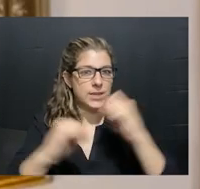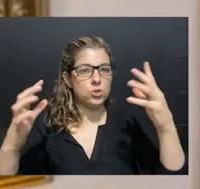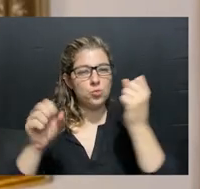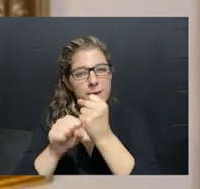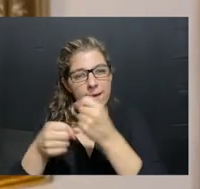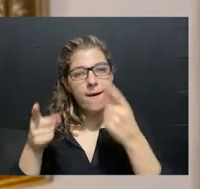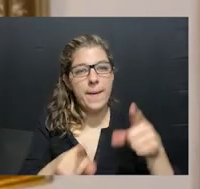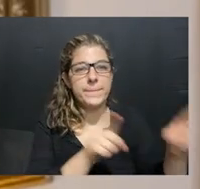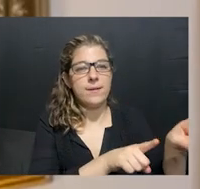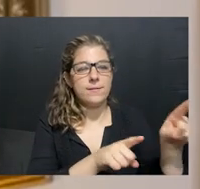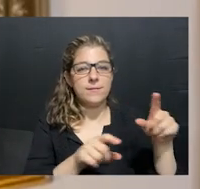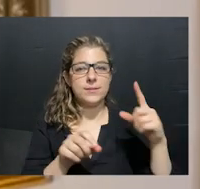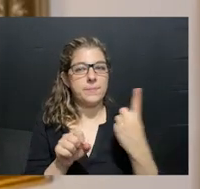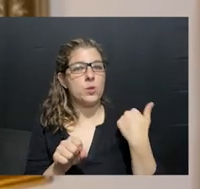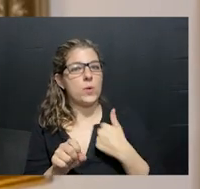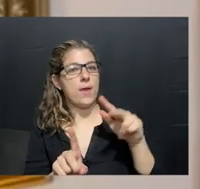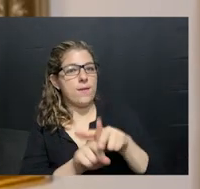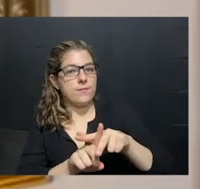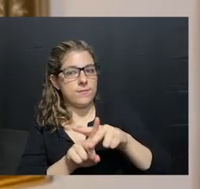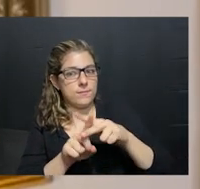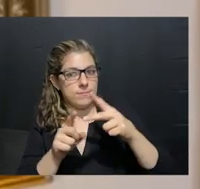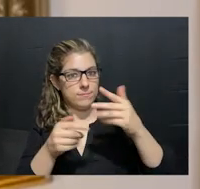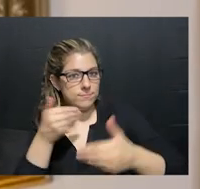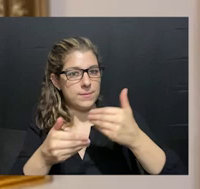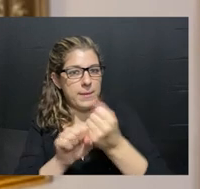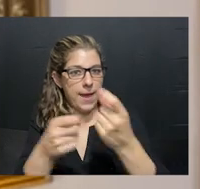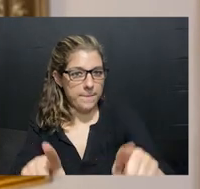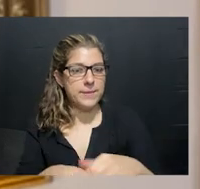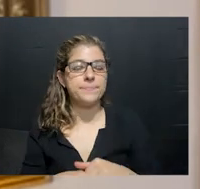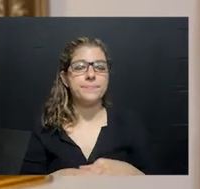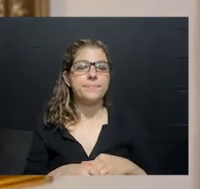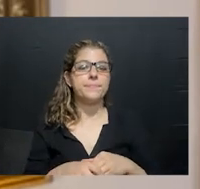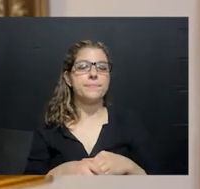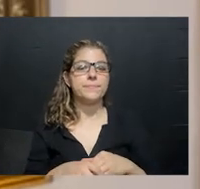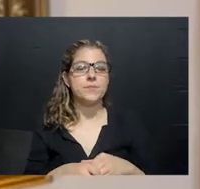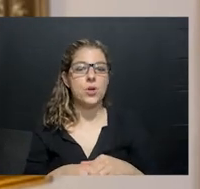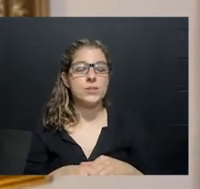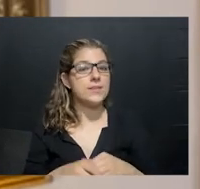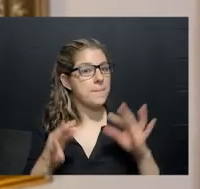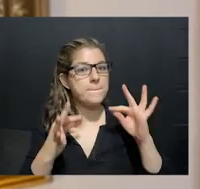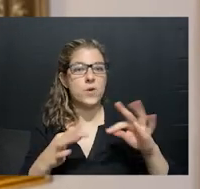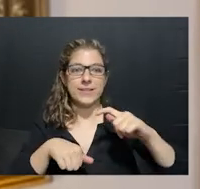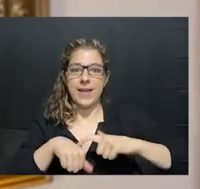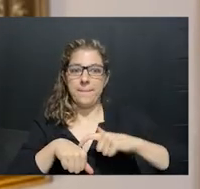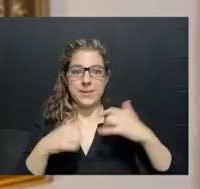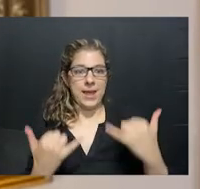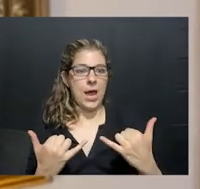to help turn it into something that we can implement. And so it's the perfect